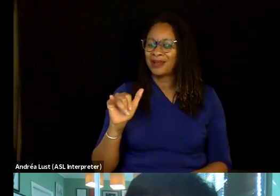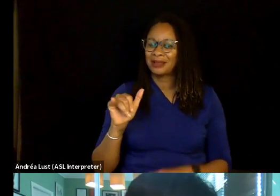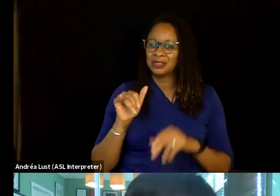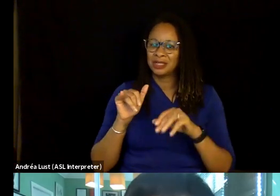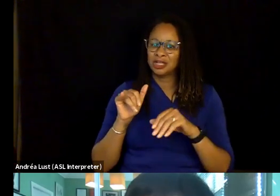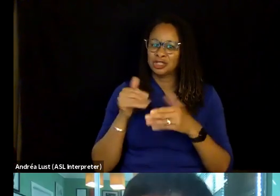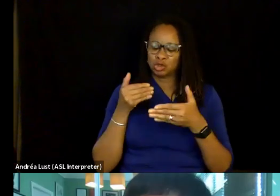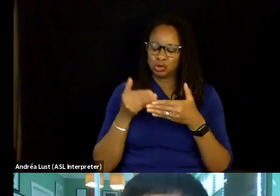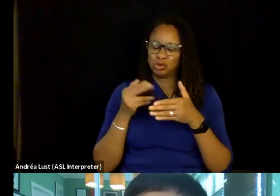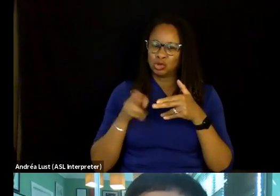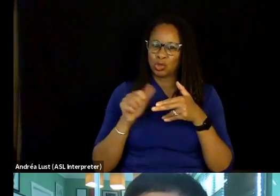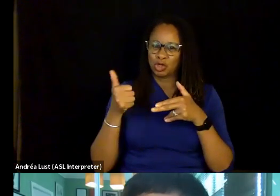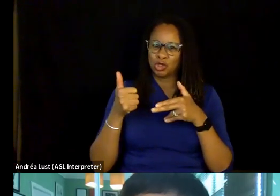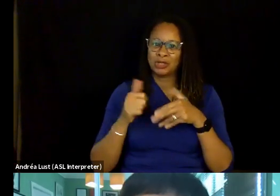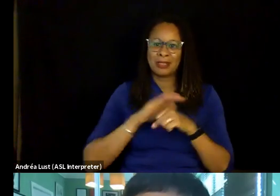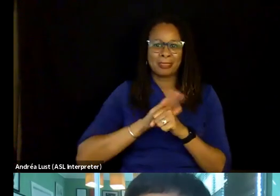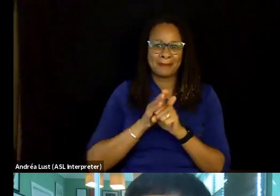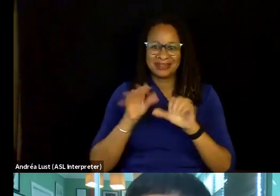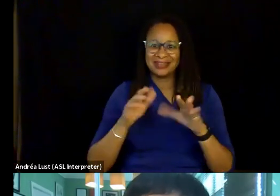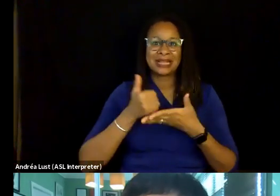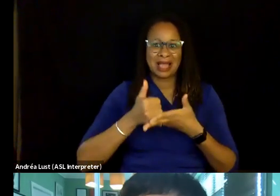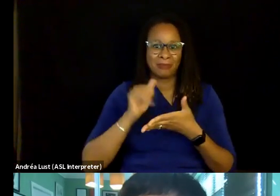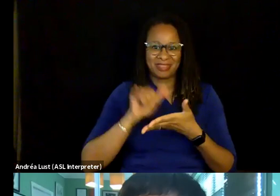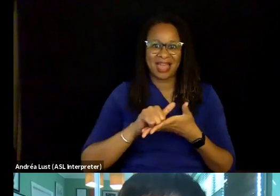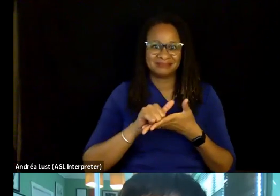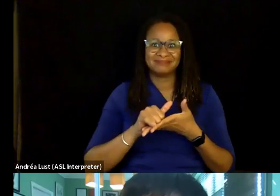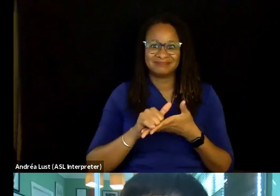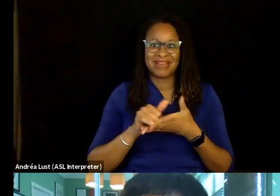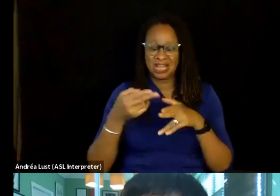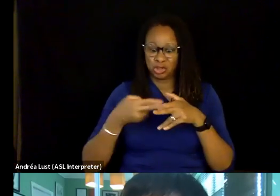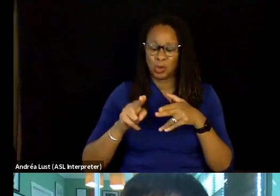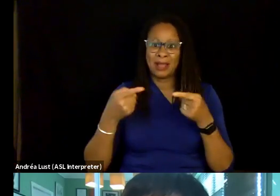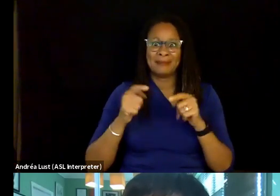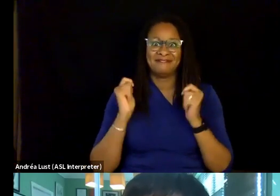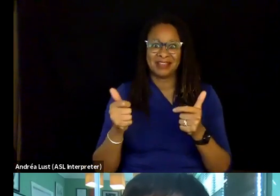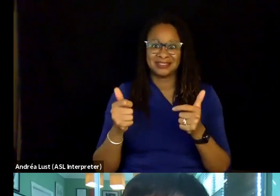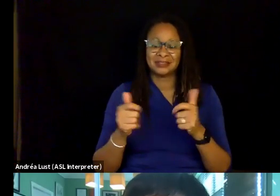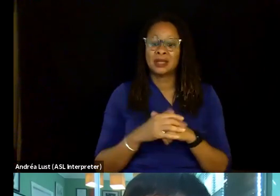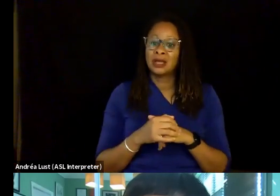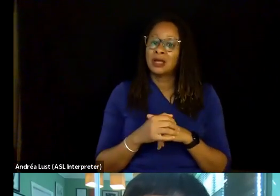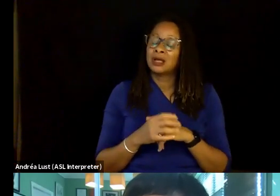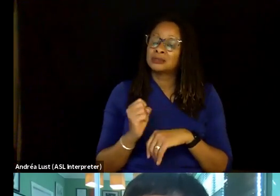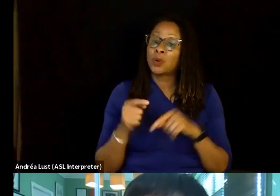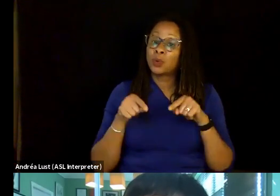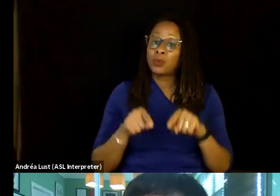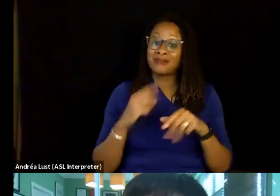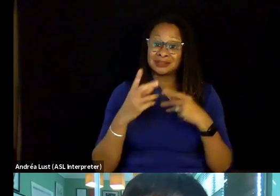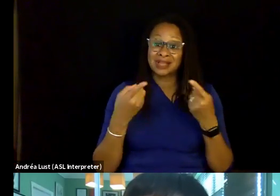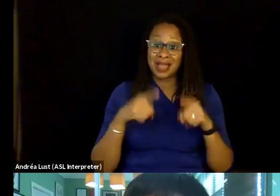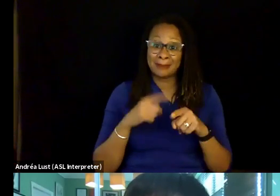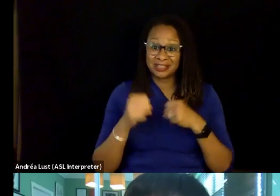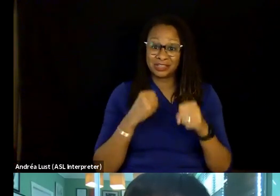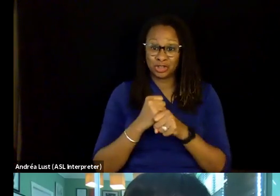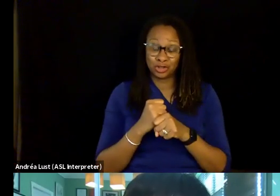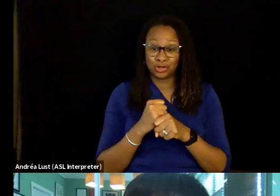shorter really fast. The pandemic helped that because while this is happening this year, you